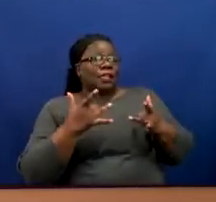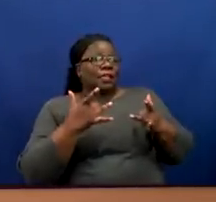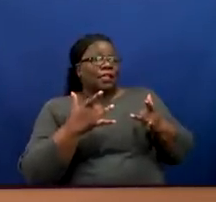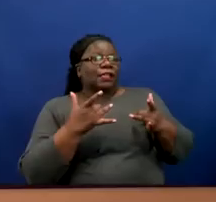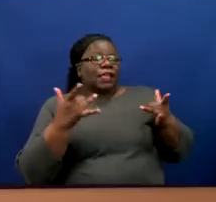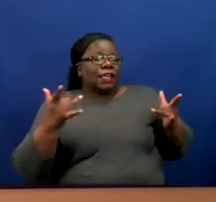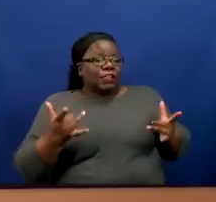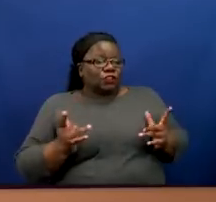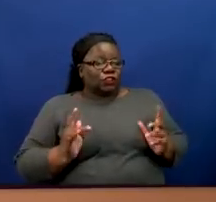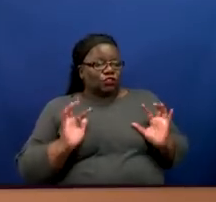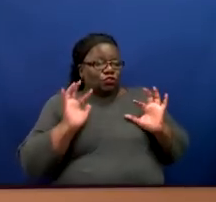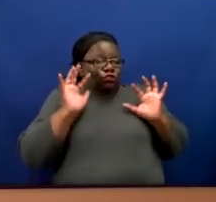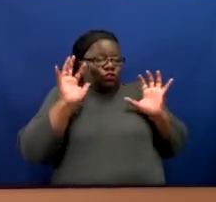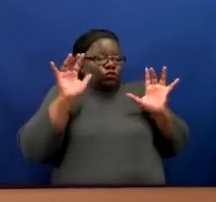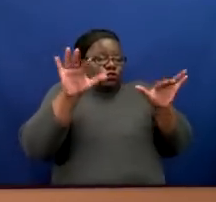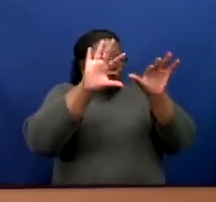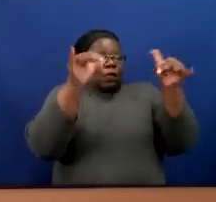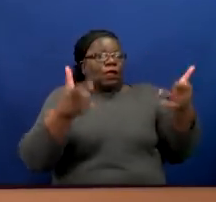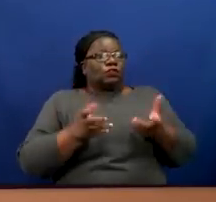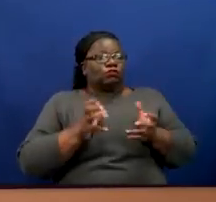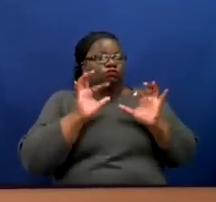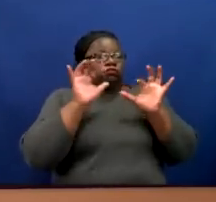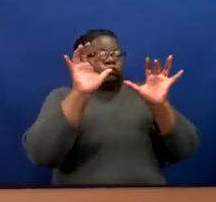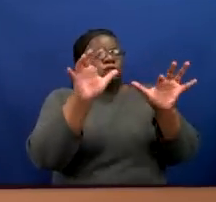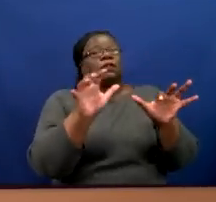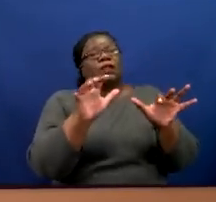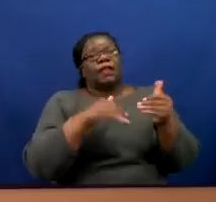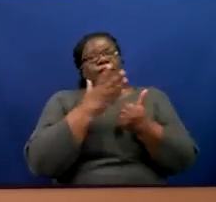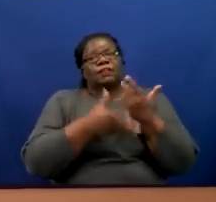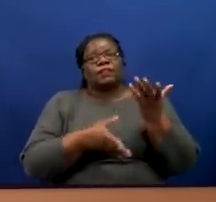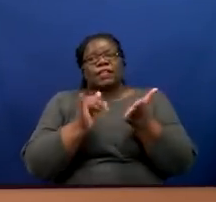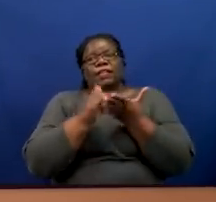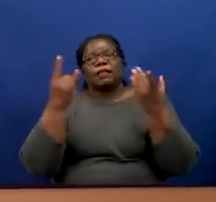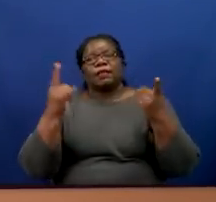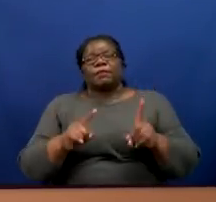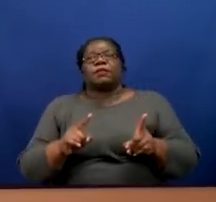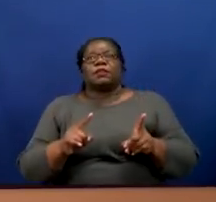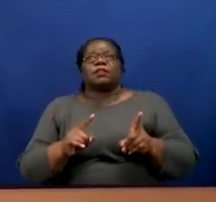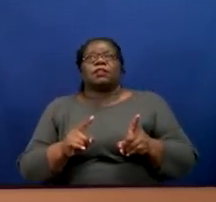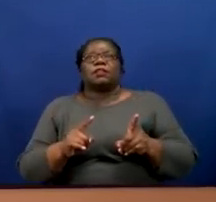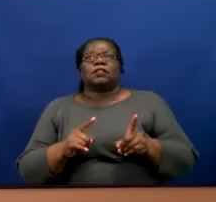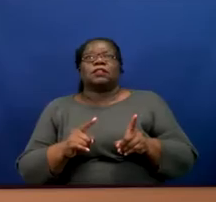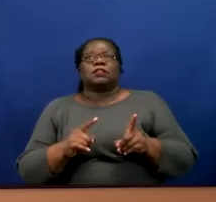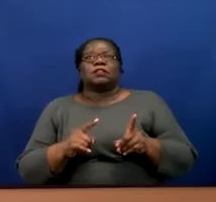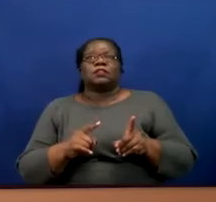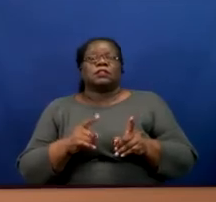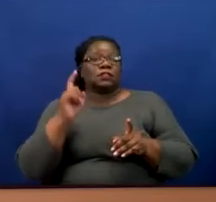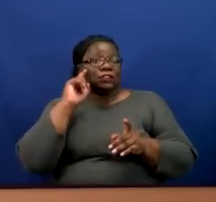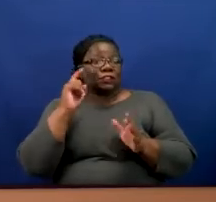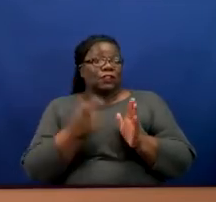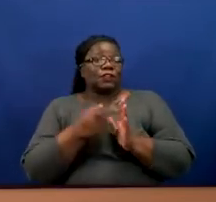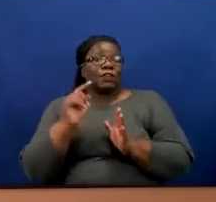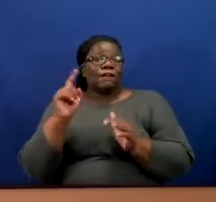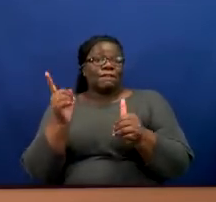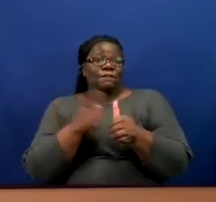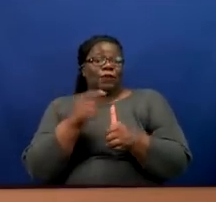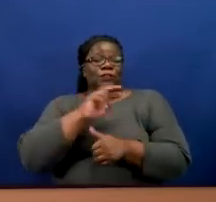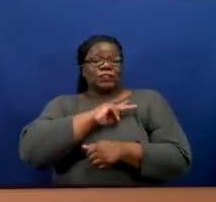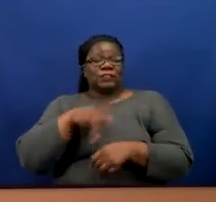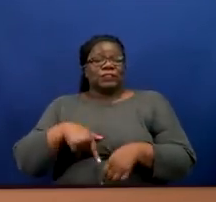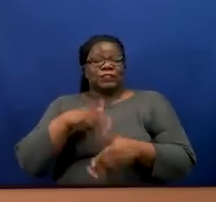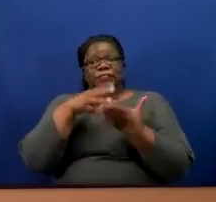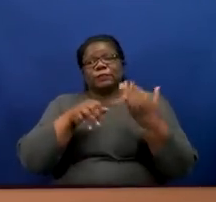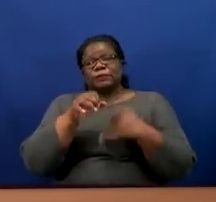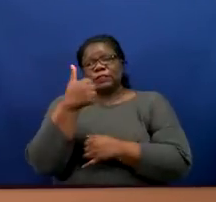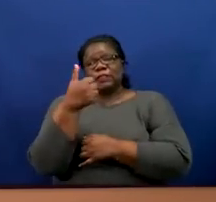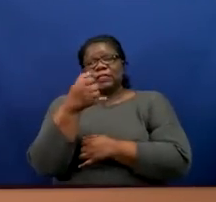the sacrifices on the altar. Okay, after that was had happened, you need to check out 1 Kings chapter 18. Because in